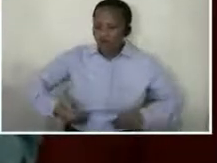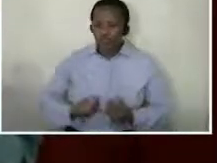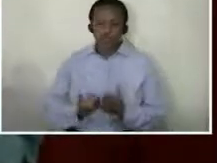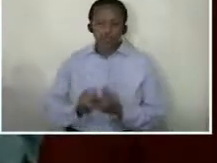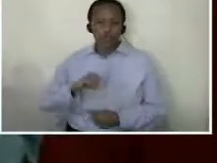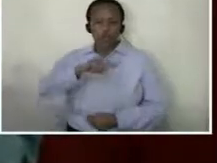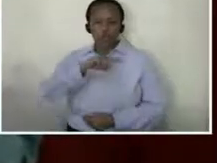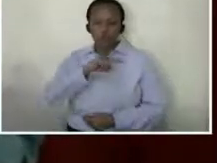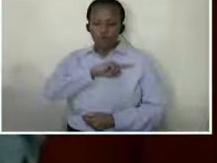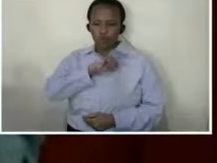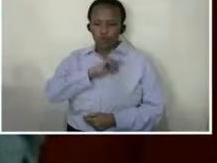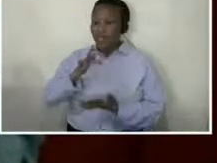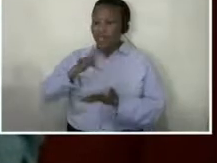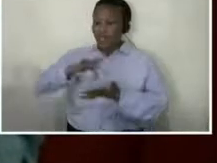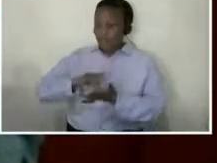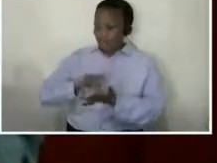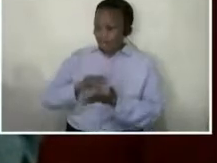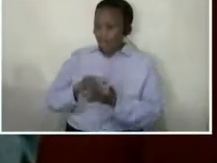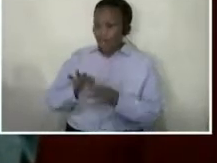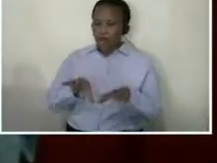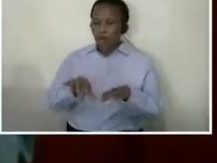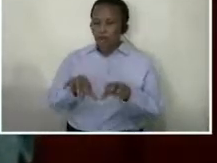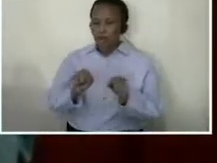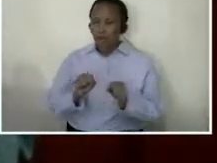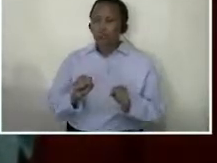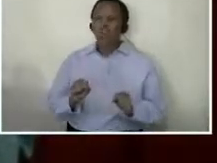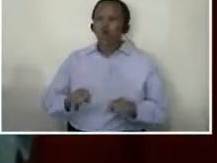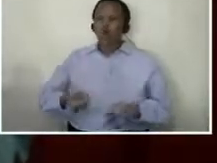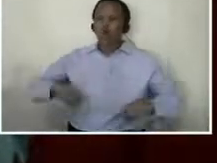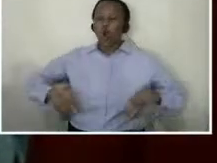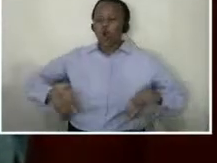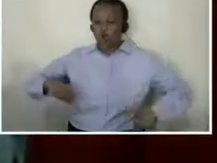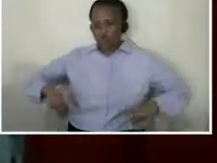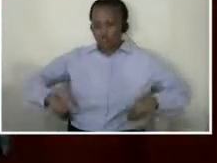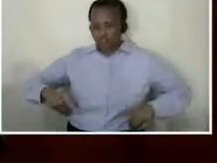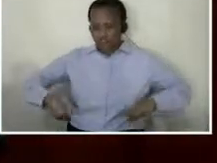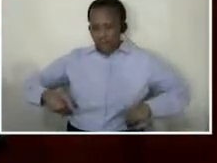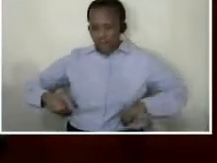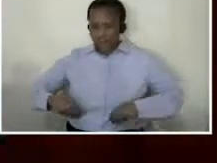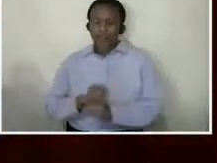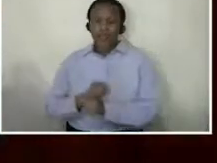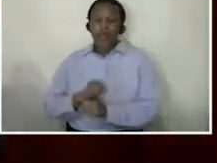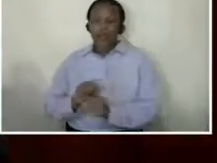hold conditions for corruption mushrooms, close quote.